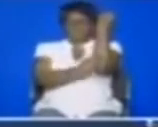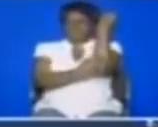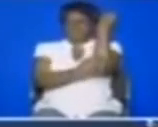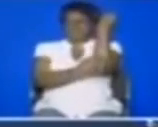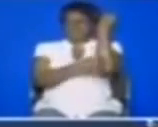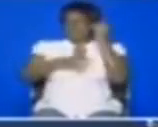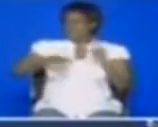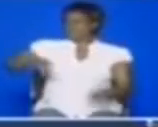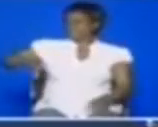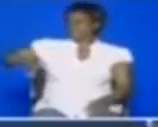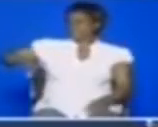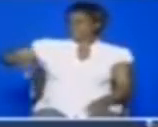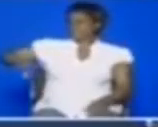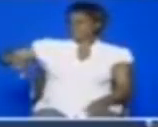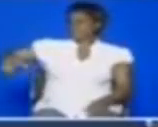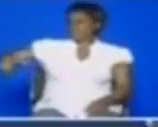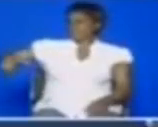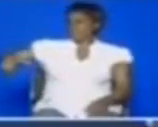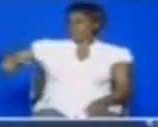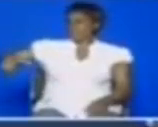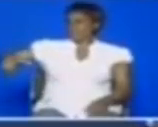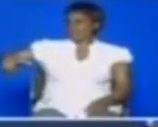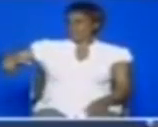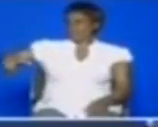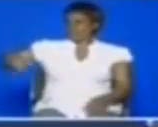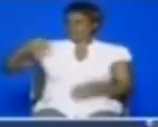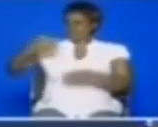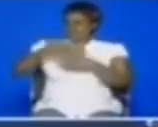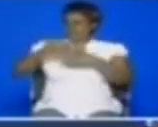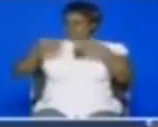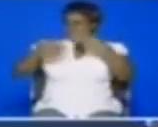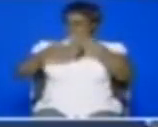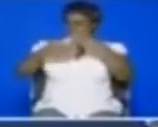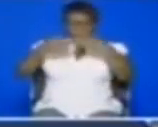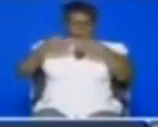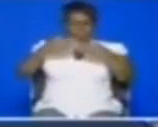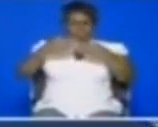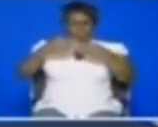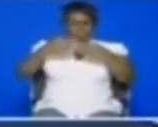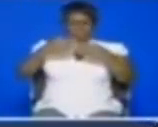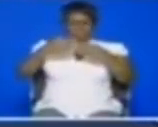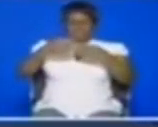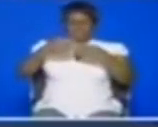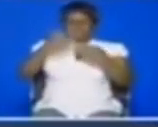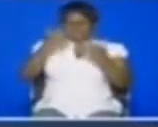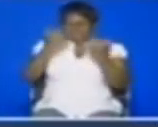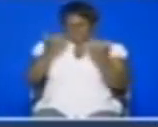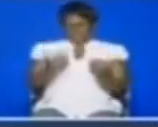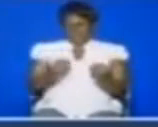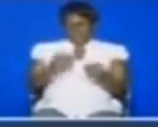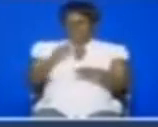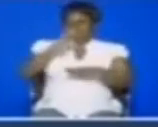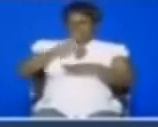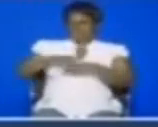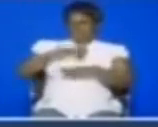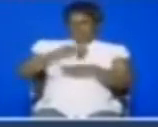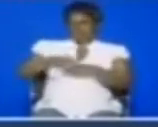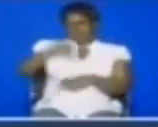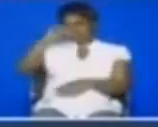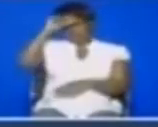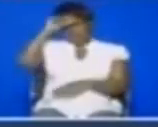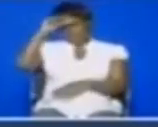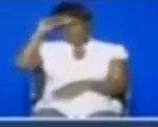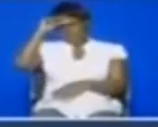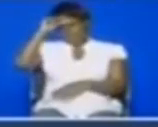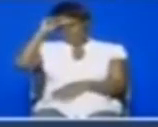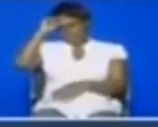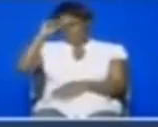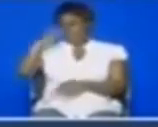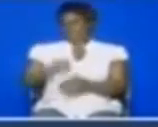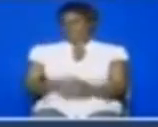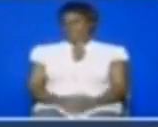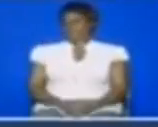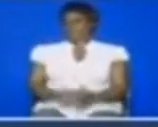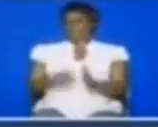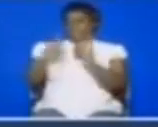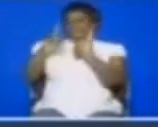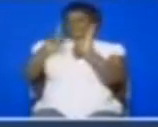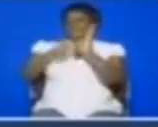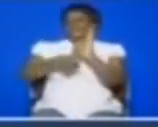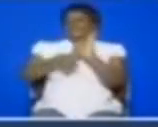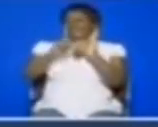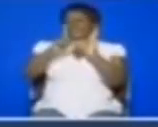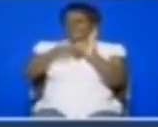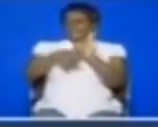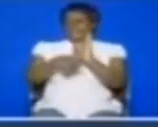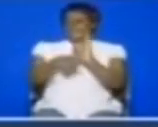the city is actually developing in a manner that really needs a good government that works with the county government. All right. We'll get into